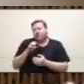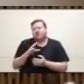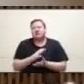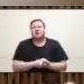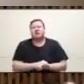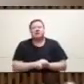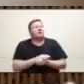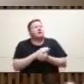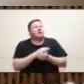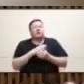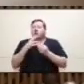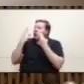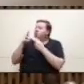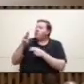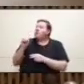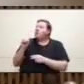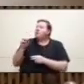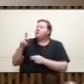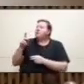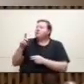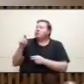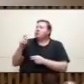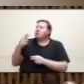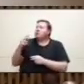Honorable Mtolo.